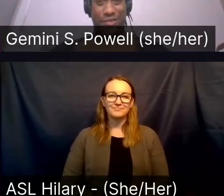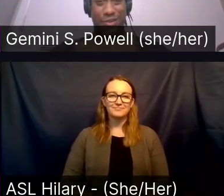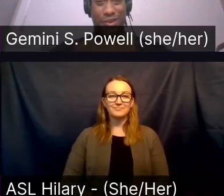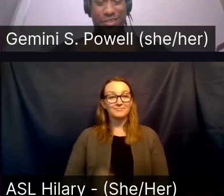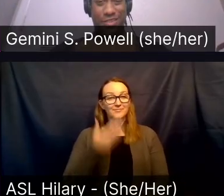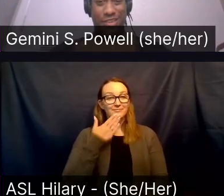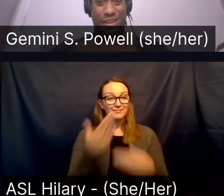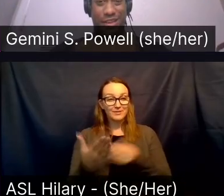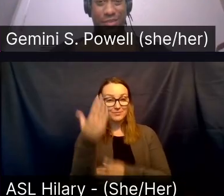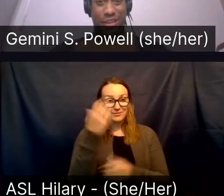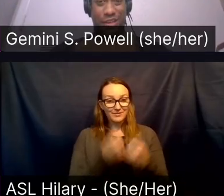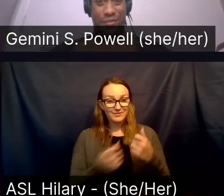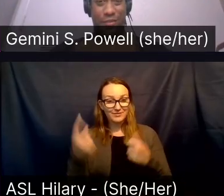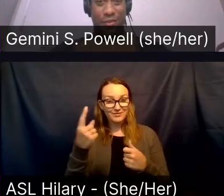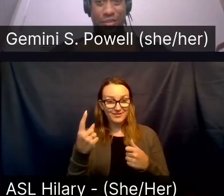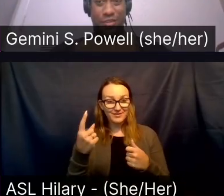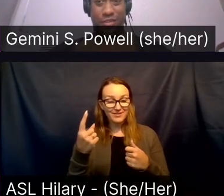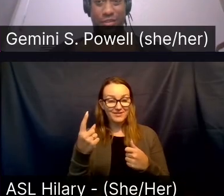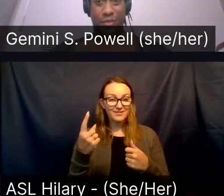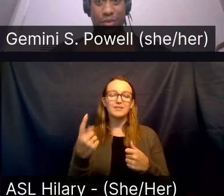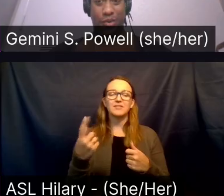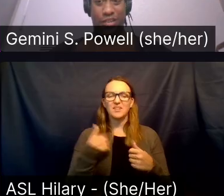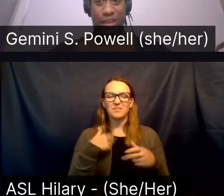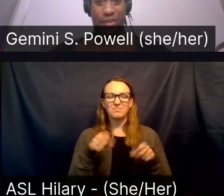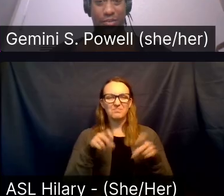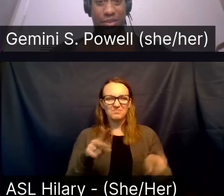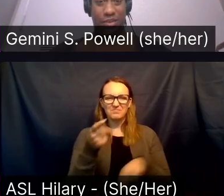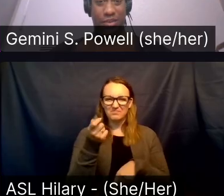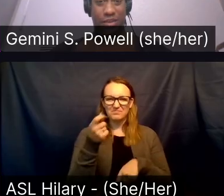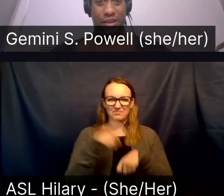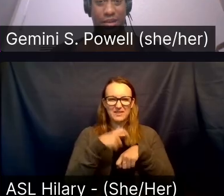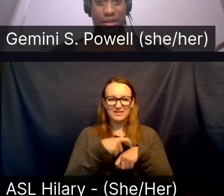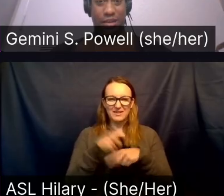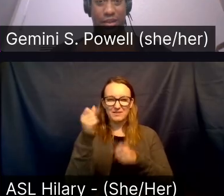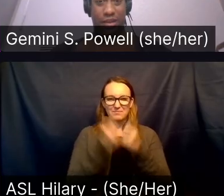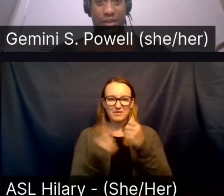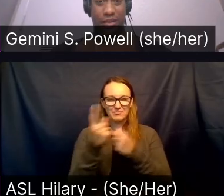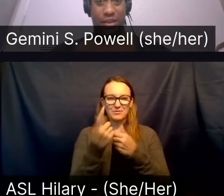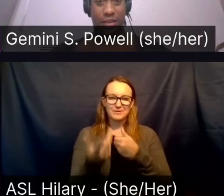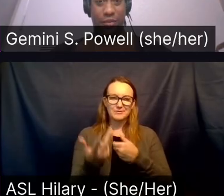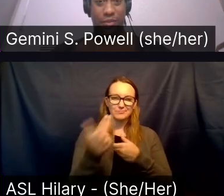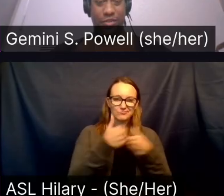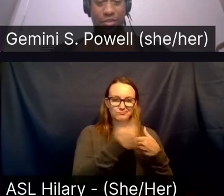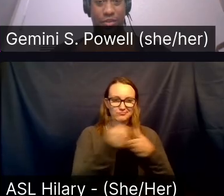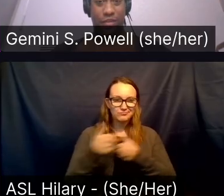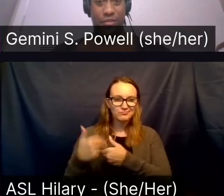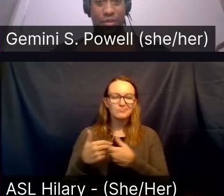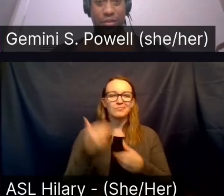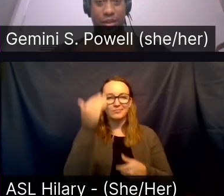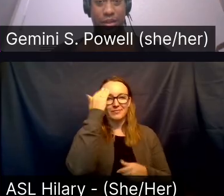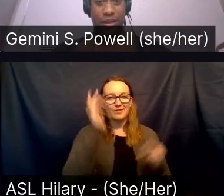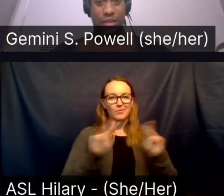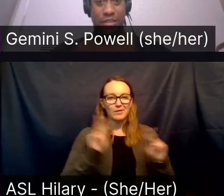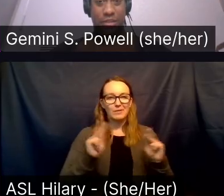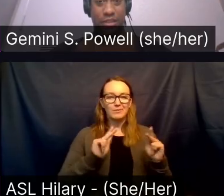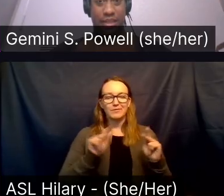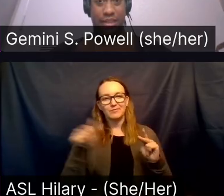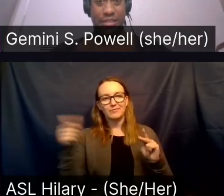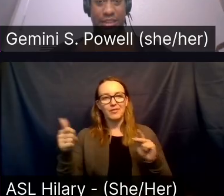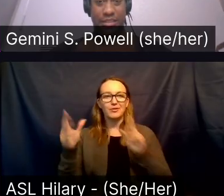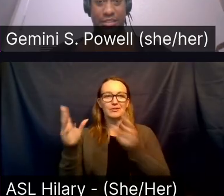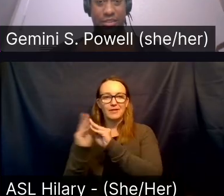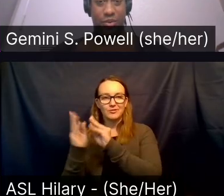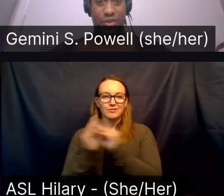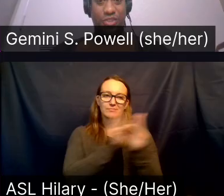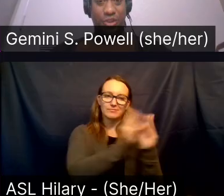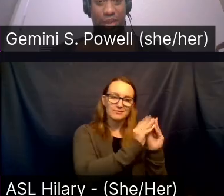Good morning, everyone. I'm going to give folks a little bit more time to get on in here. I know folks are running from some of the